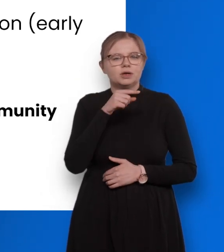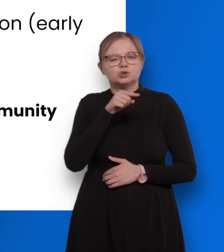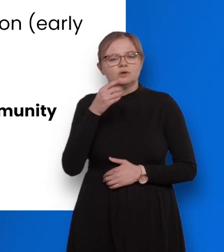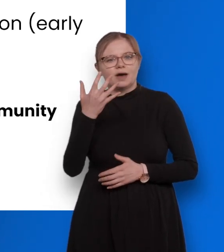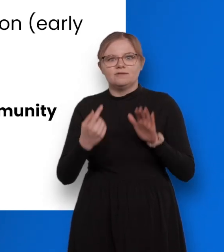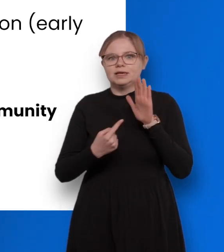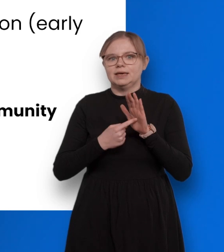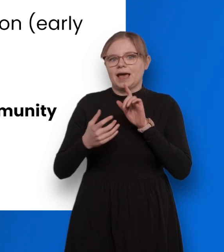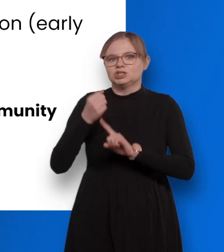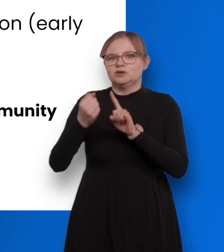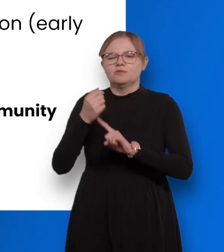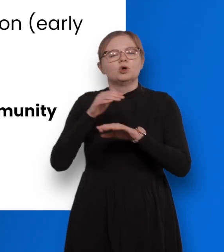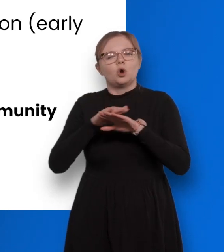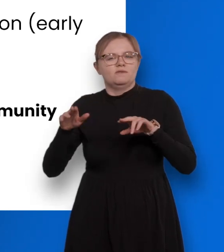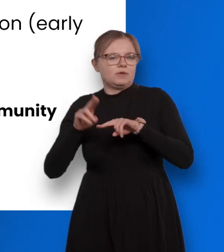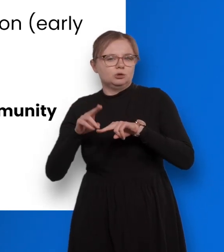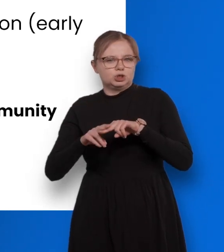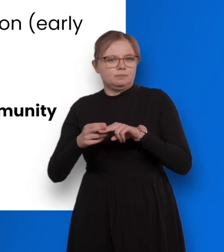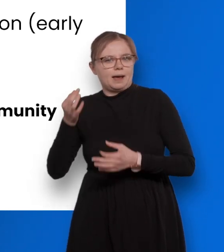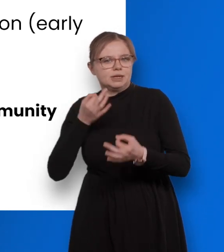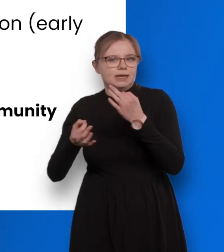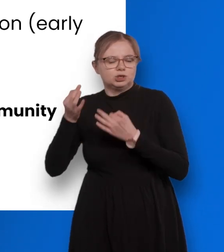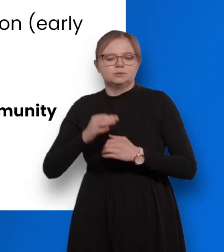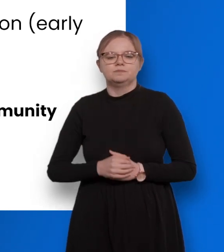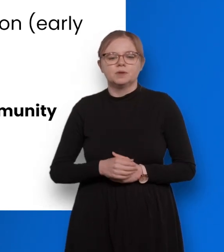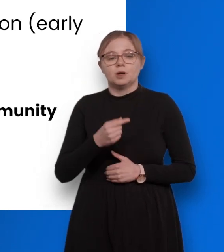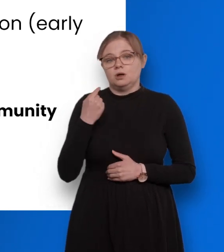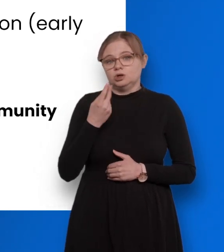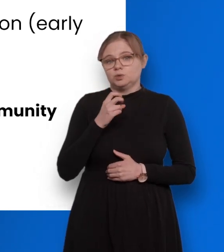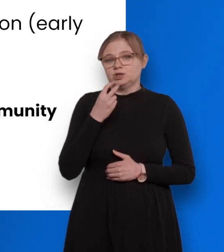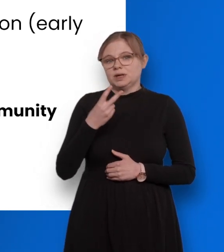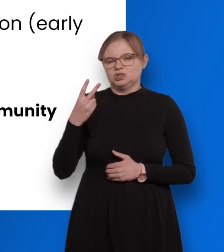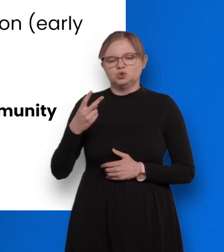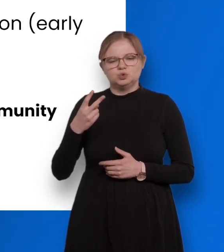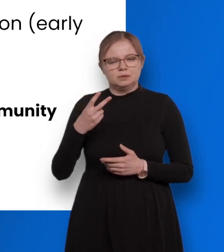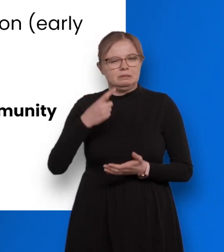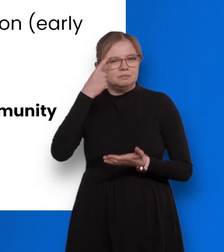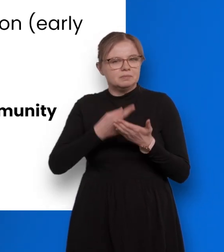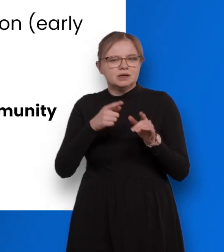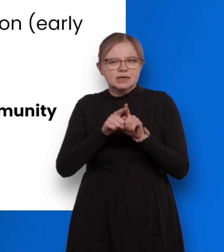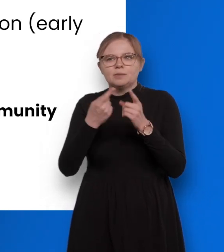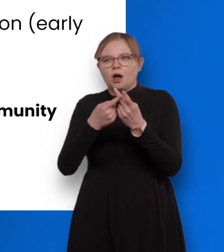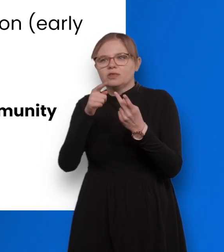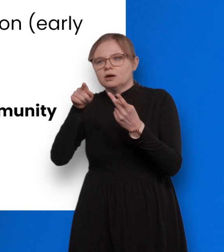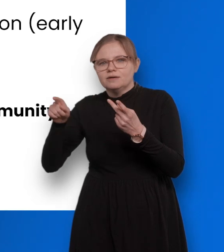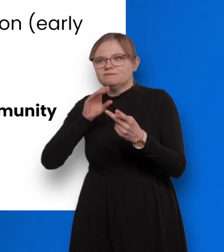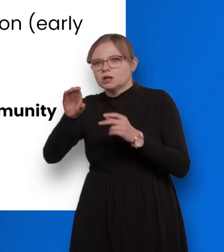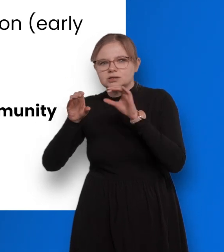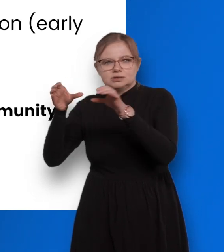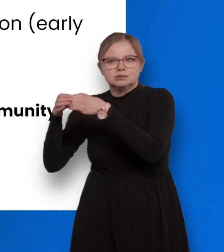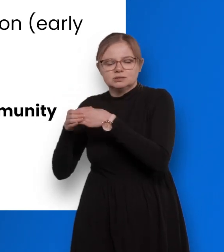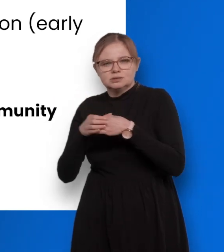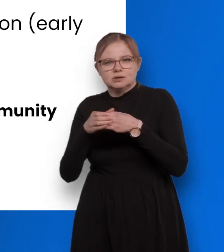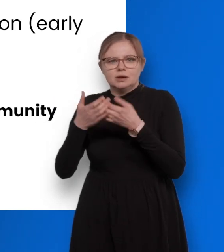achievements. That was for non-fellowship applications. But early in 2022, and probably in line with many of the other funders in the sector that were